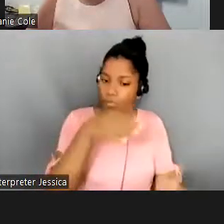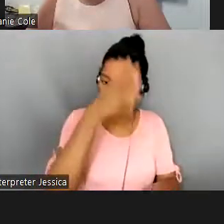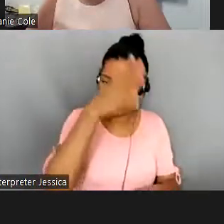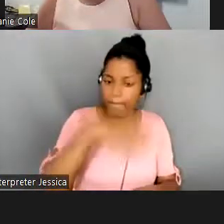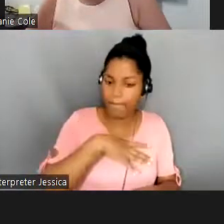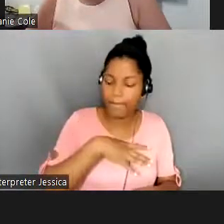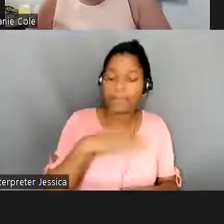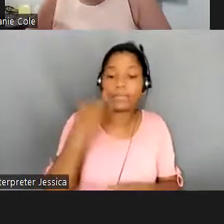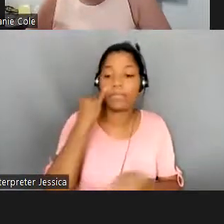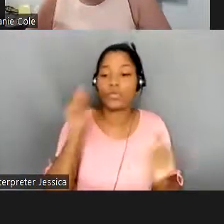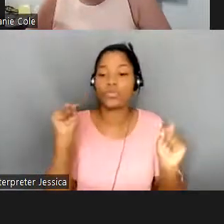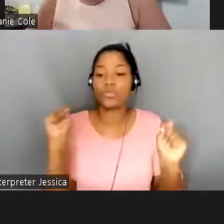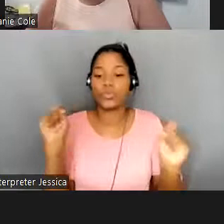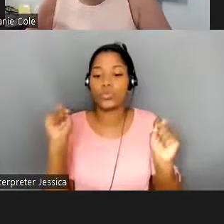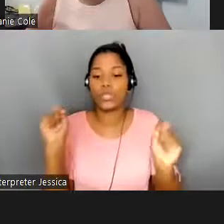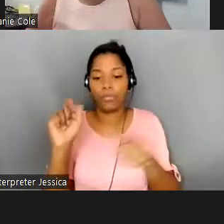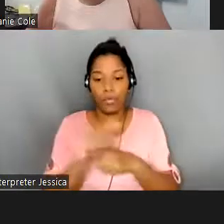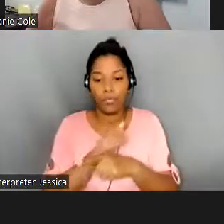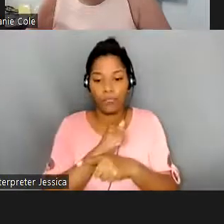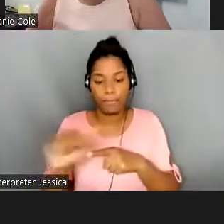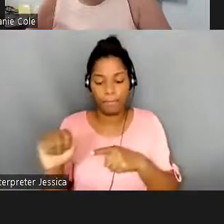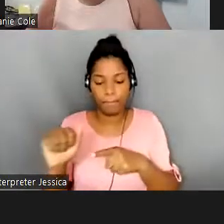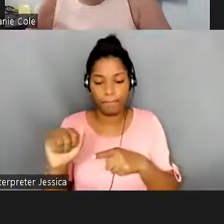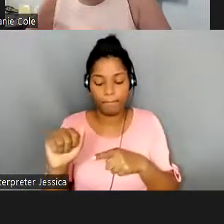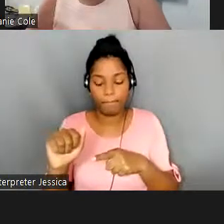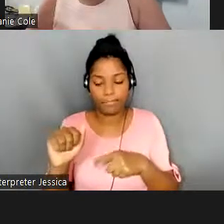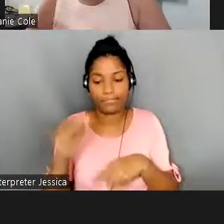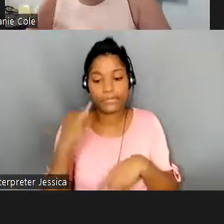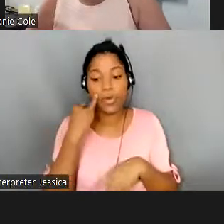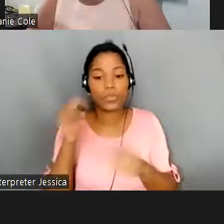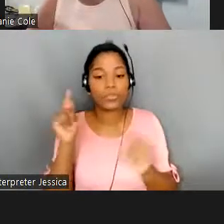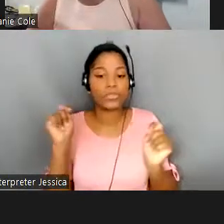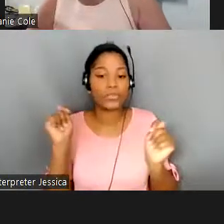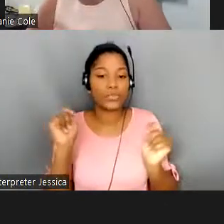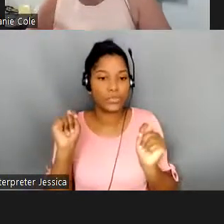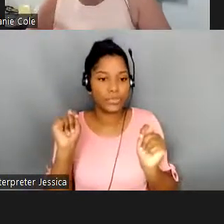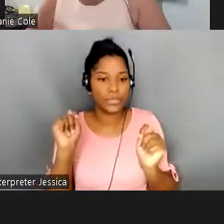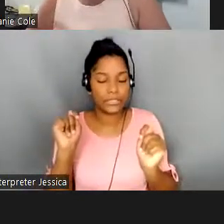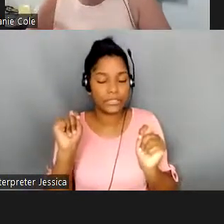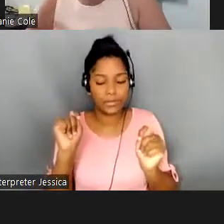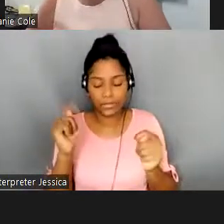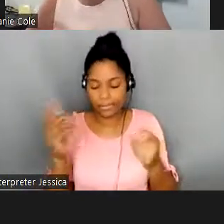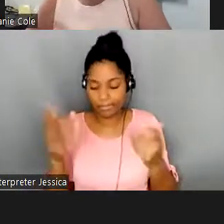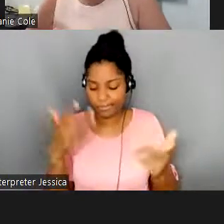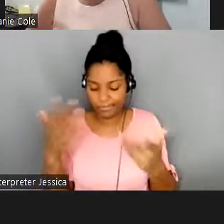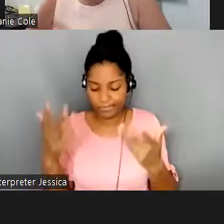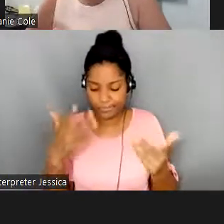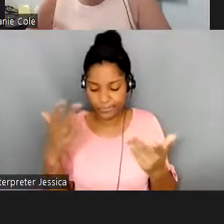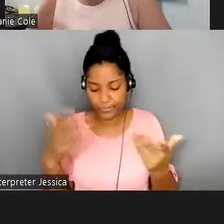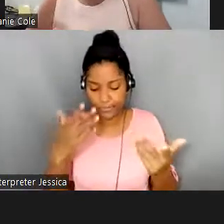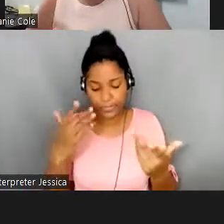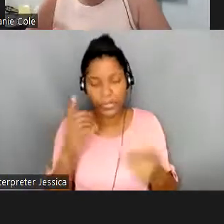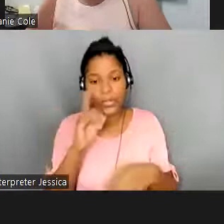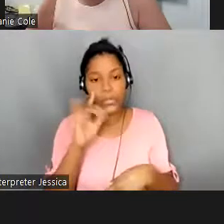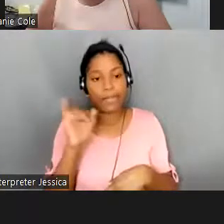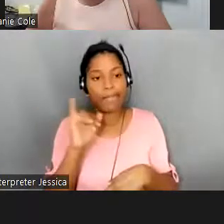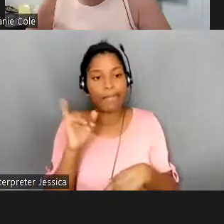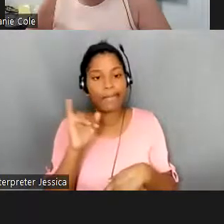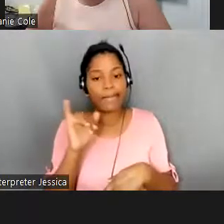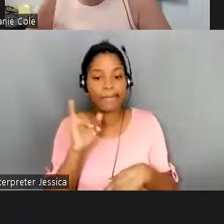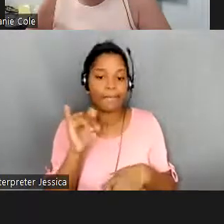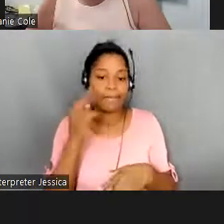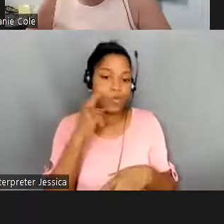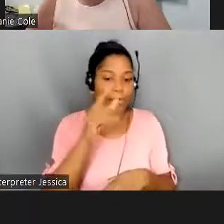tutoring program, when the tutoring became much more in what would be, I guess, sort of a stereotypical